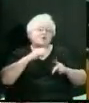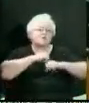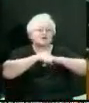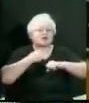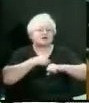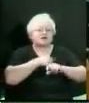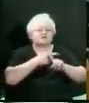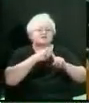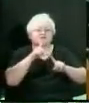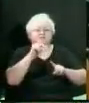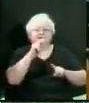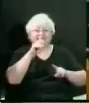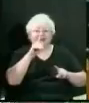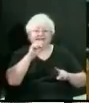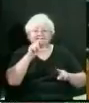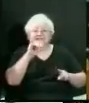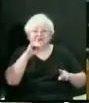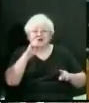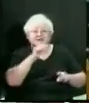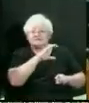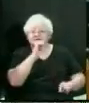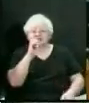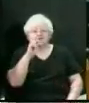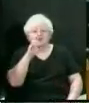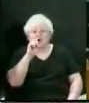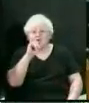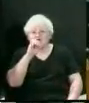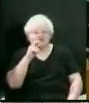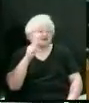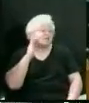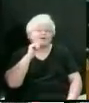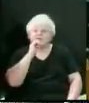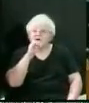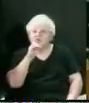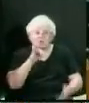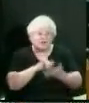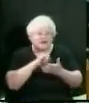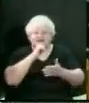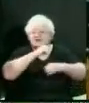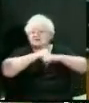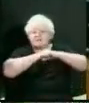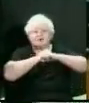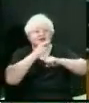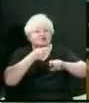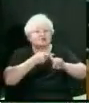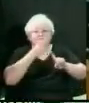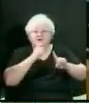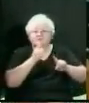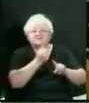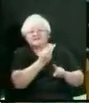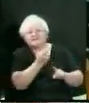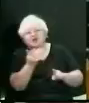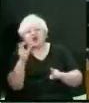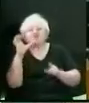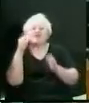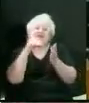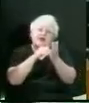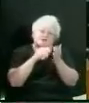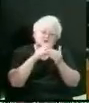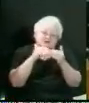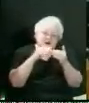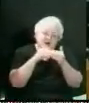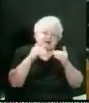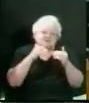from landslides and erosions. It won't do that. It doesn't protect you from hundreds of thousands of dollars when we do